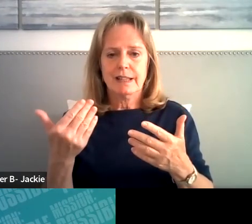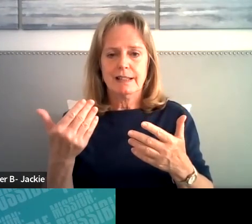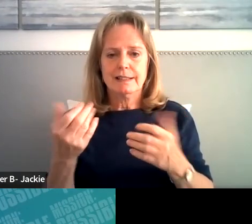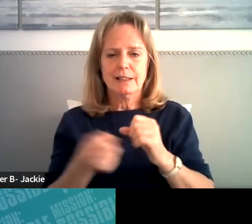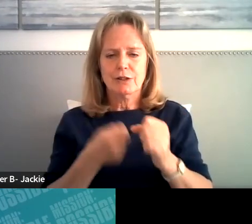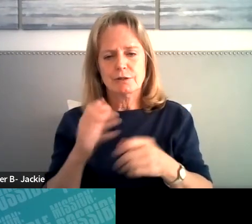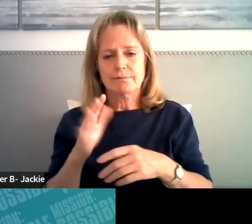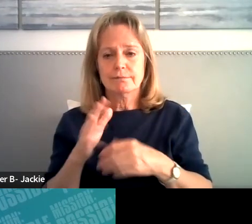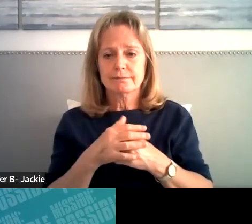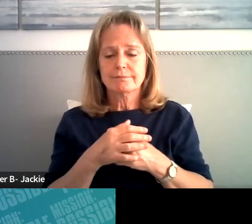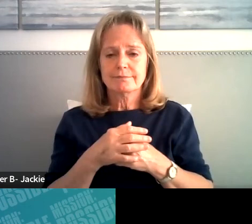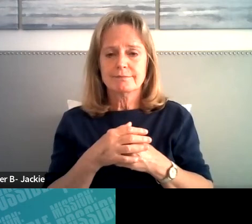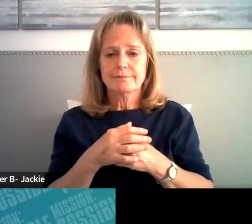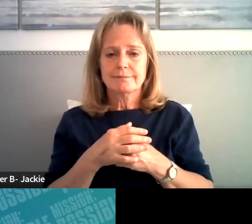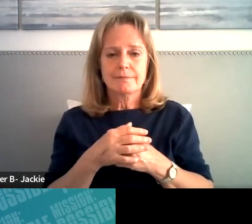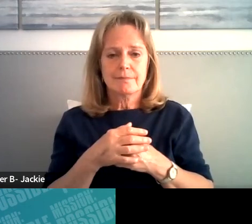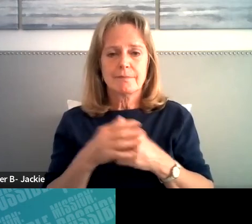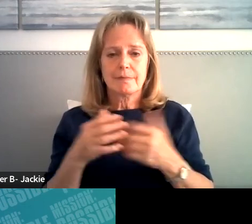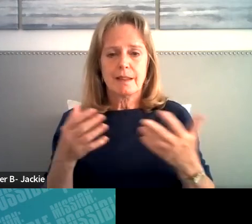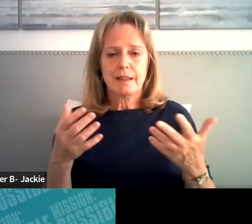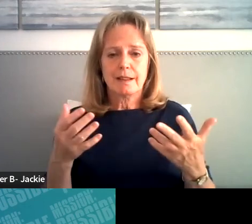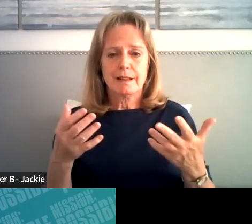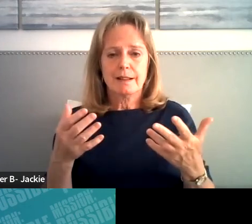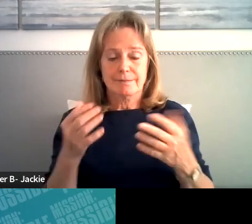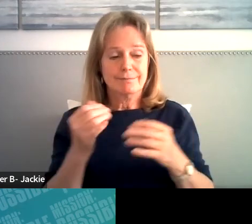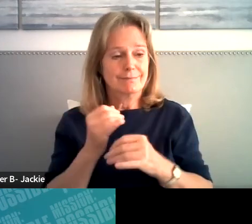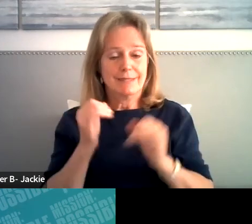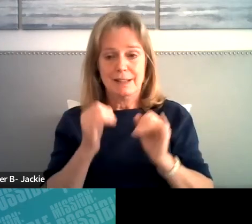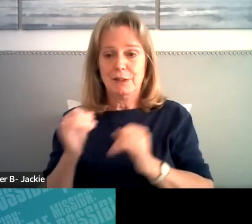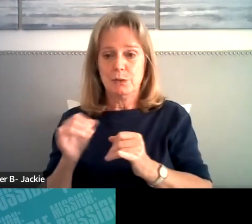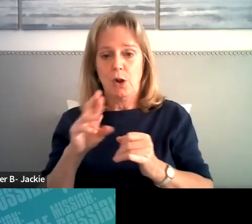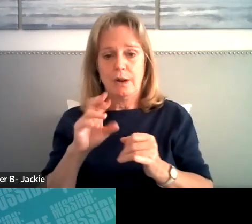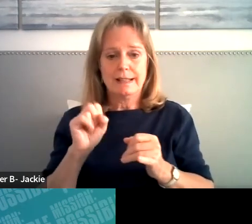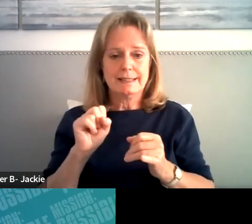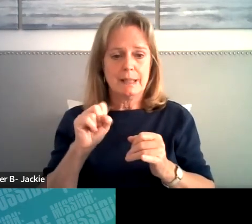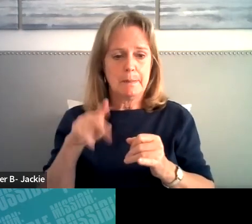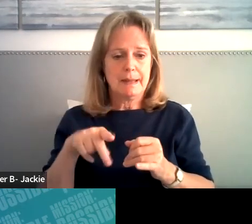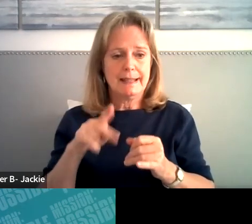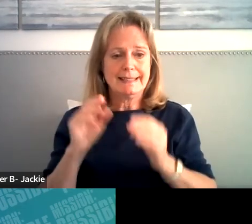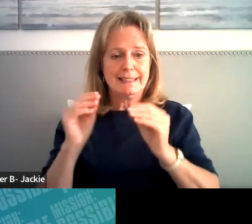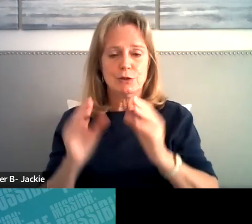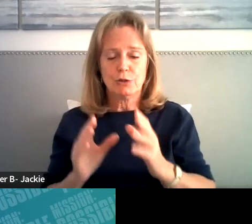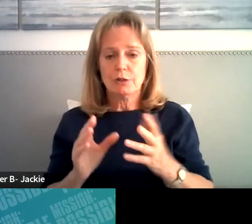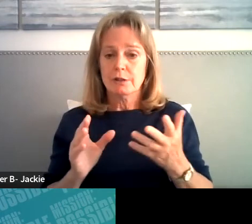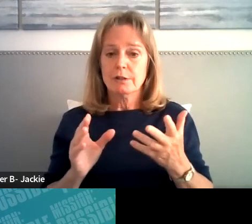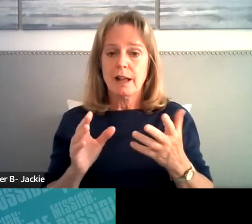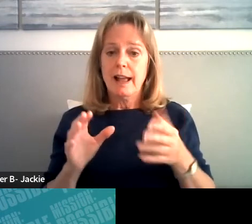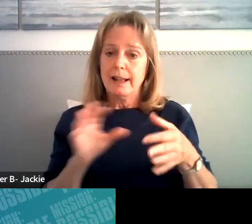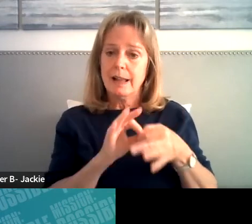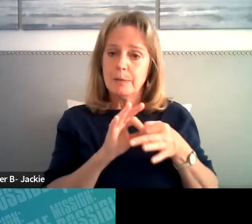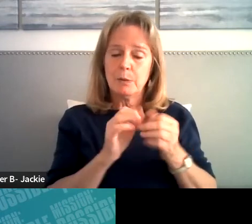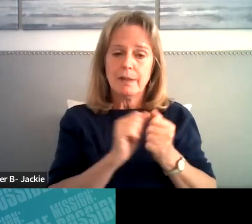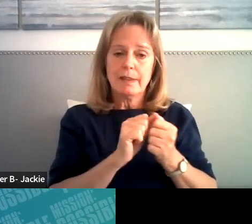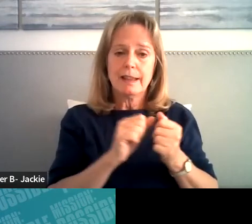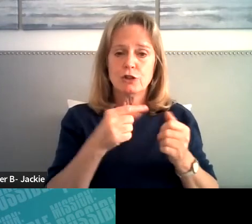teaching, and I'm basically all by myself as an RSP teacher. I do collaborate with gen ed teachers,